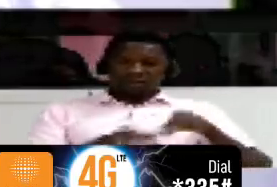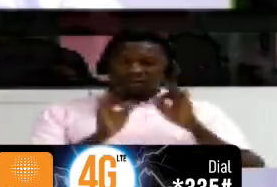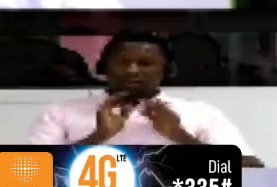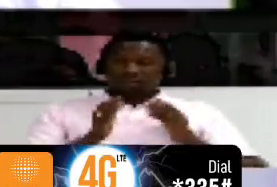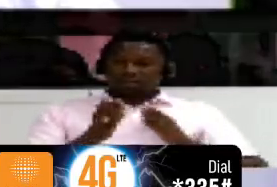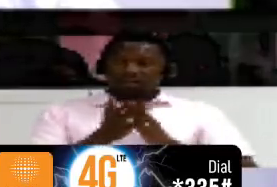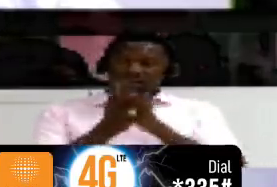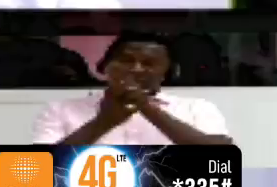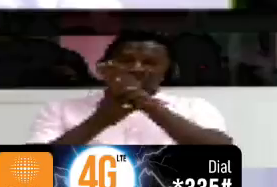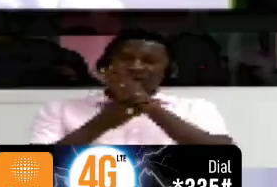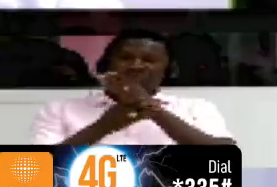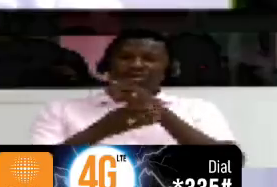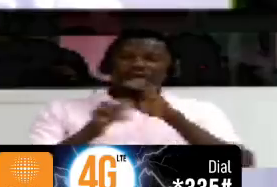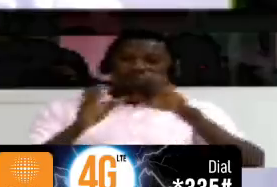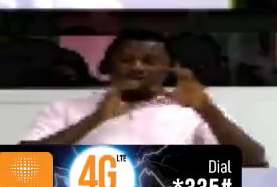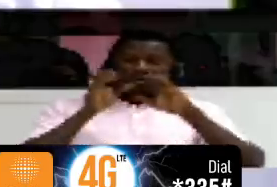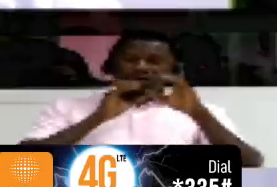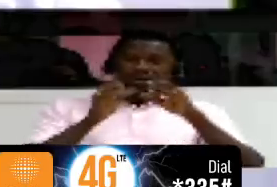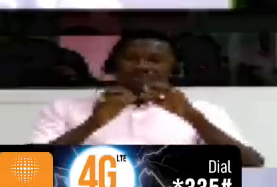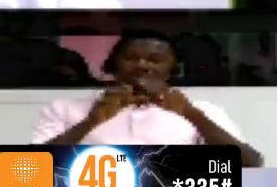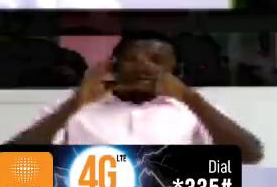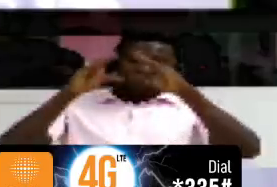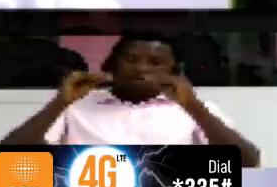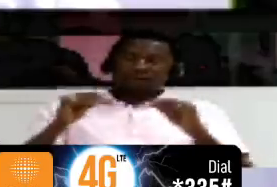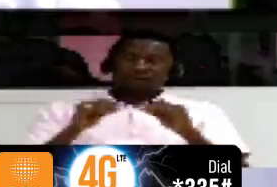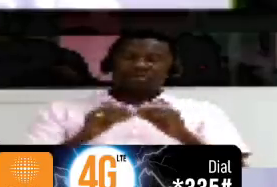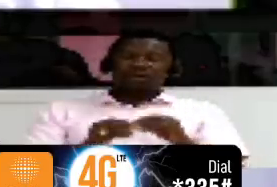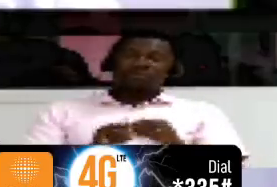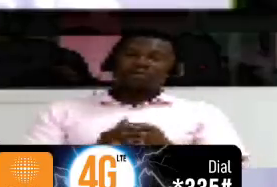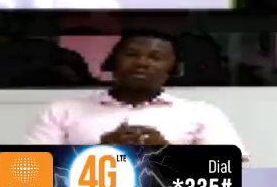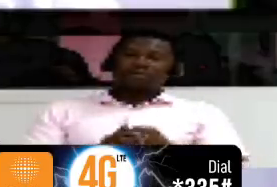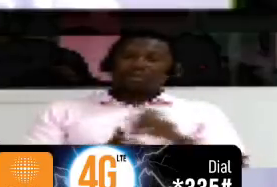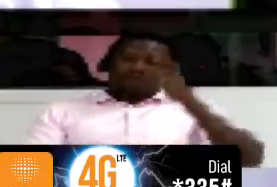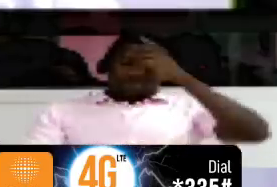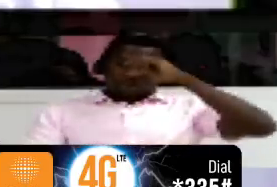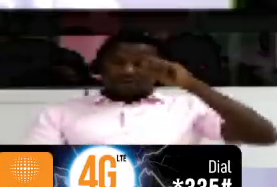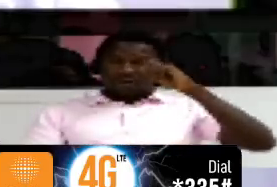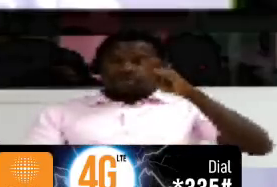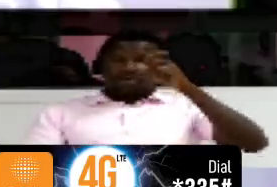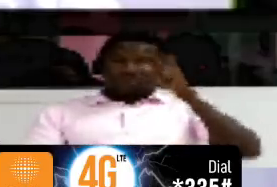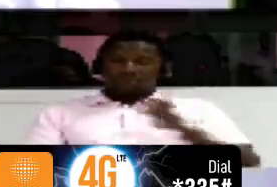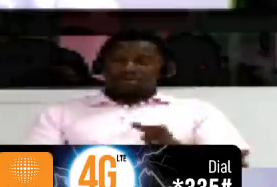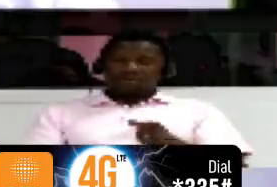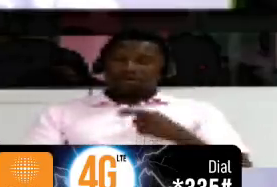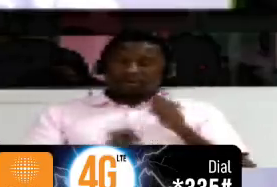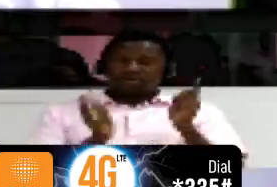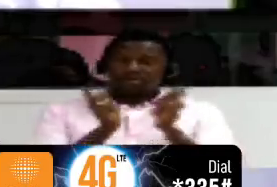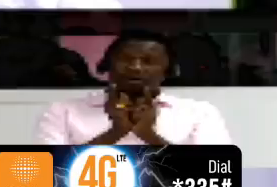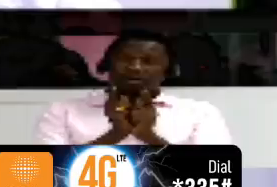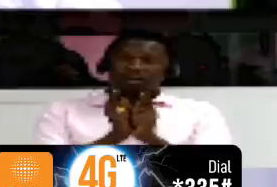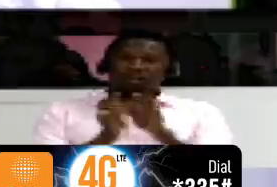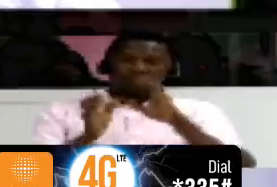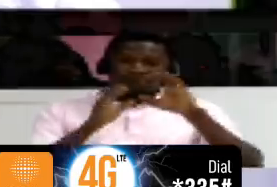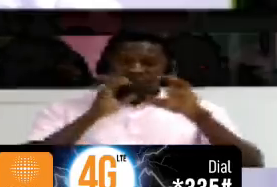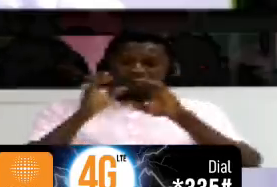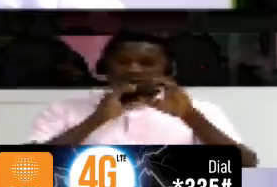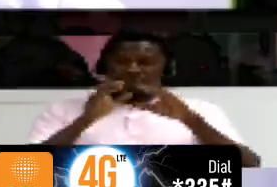room upstairs. The police officer I found at the communication